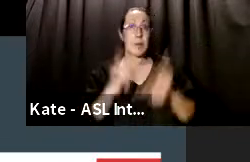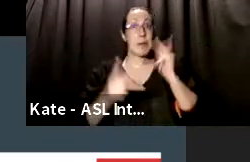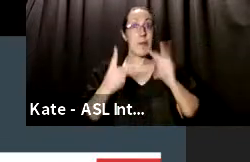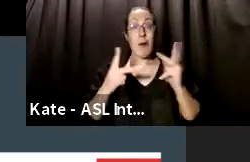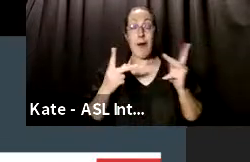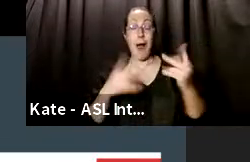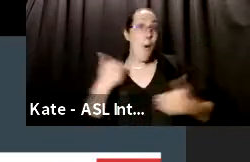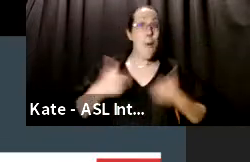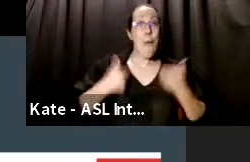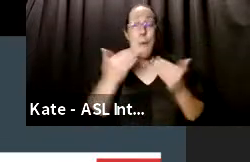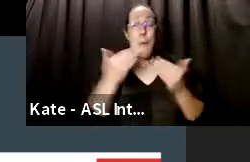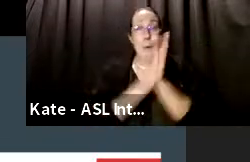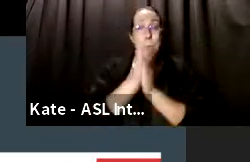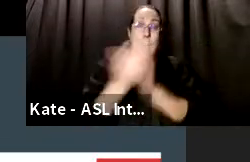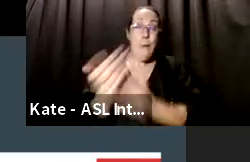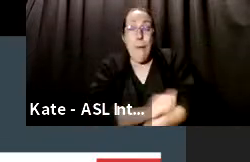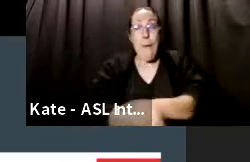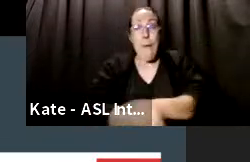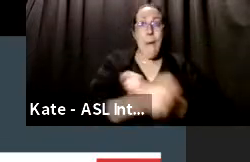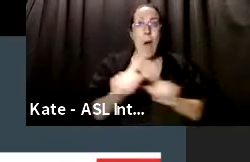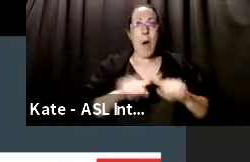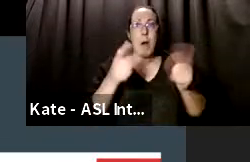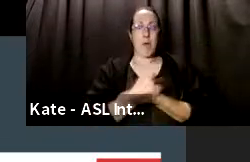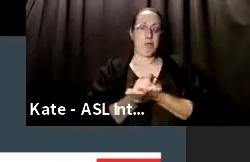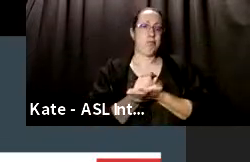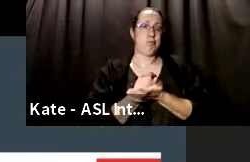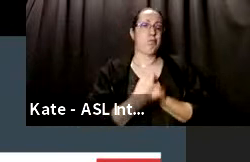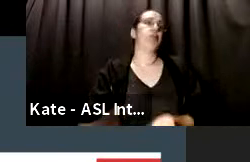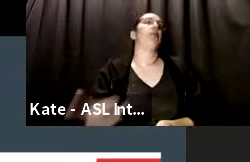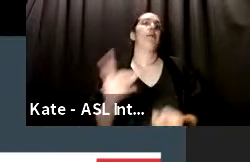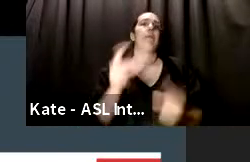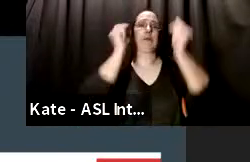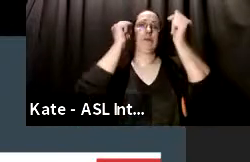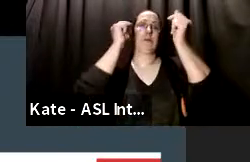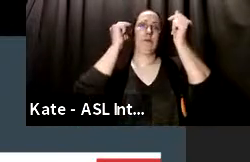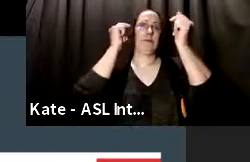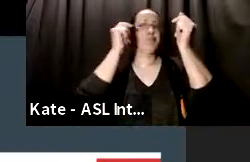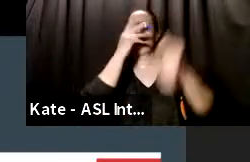joy, a ton of passion, but the burnout is real. And because a lot